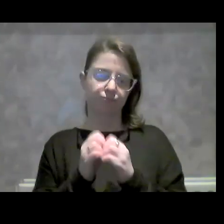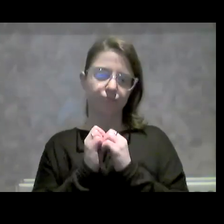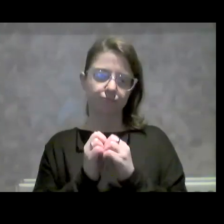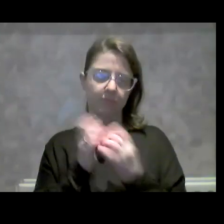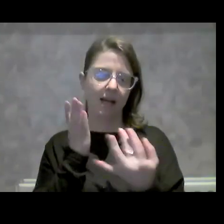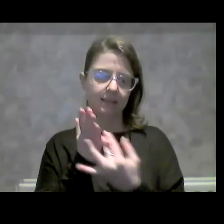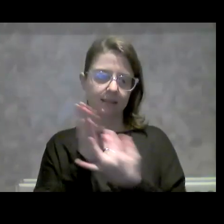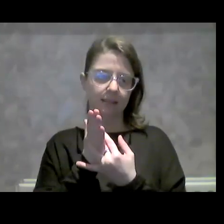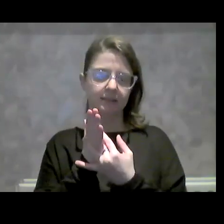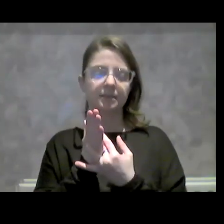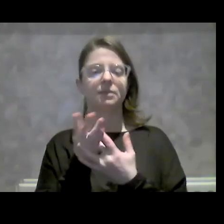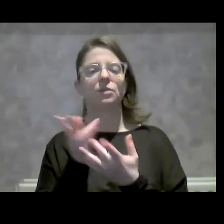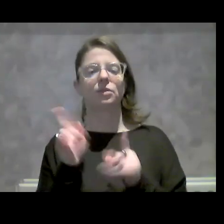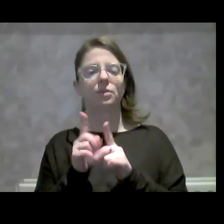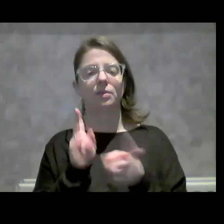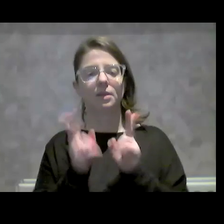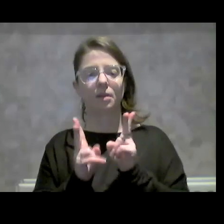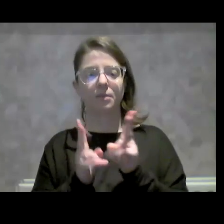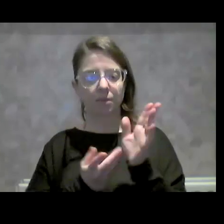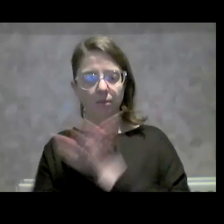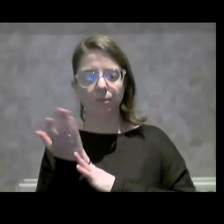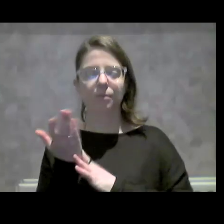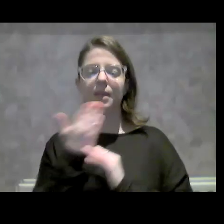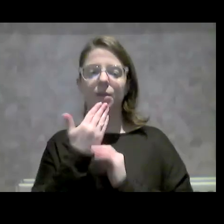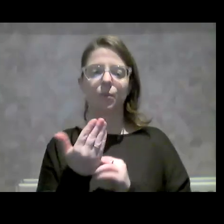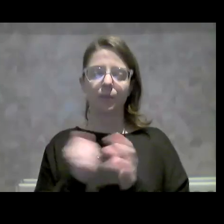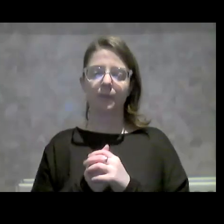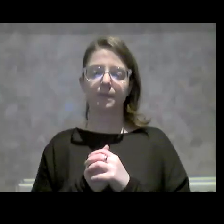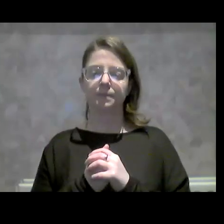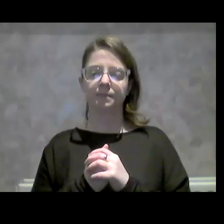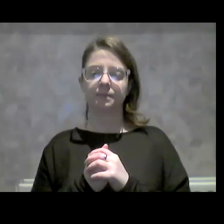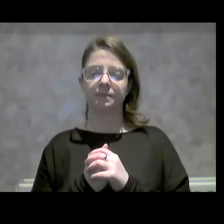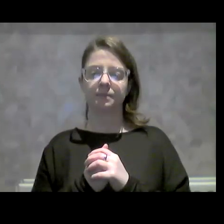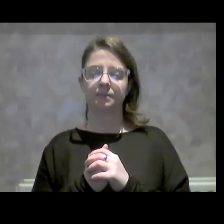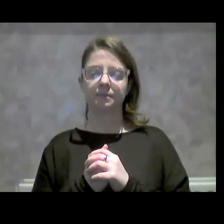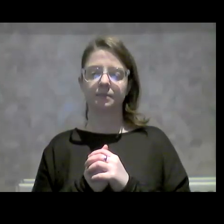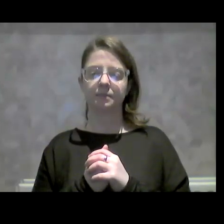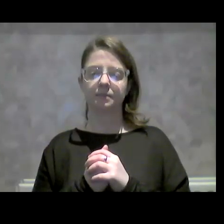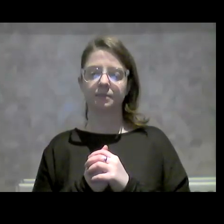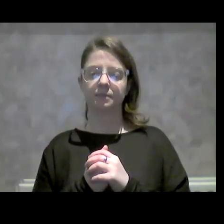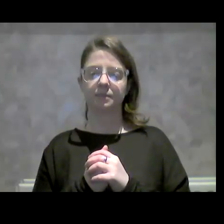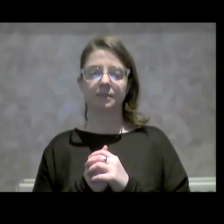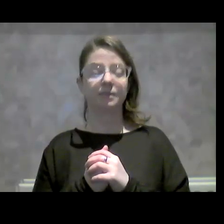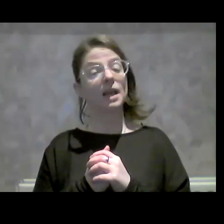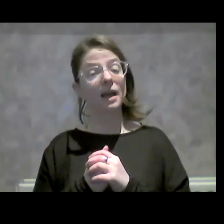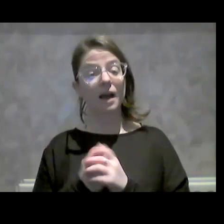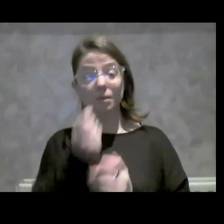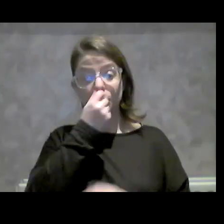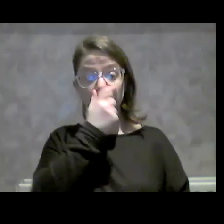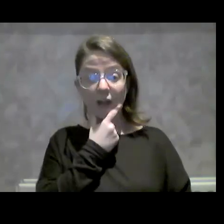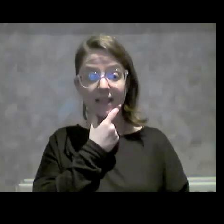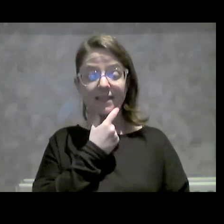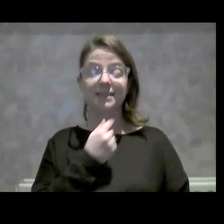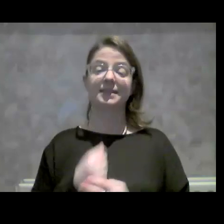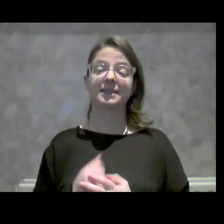appreciation, and for Cheryl, who's on BSL. So yeah, I mean, I'm a drag king. I can't believe I'm saying